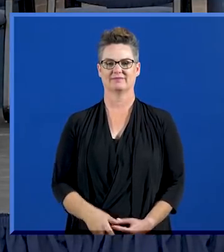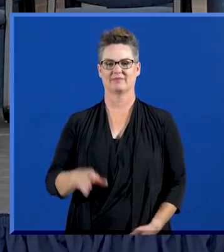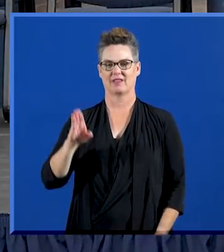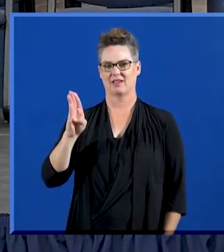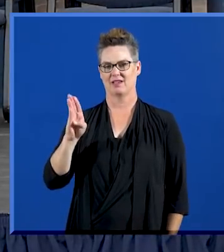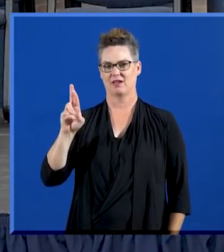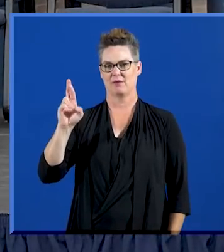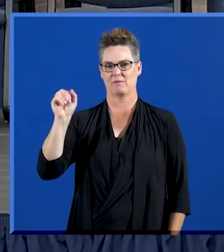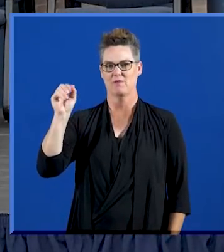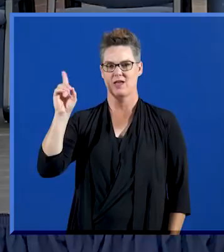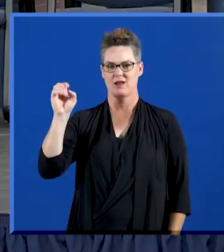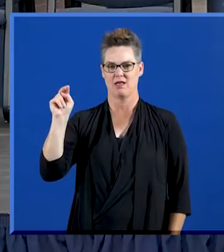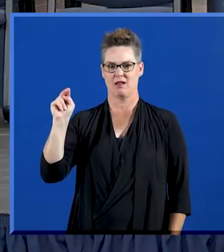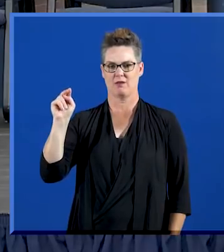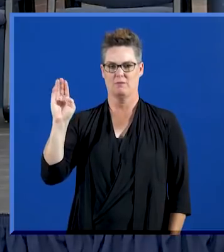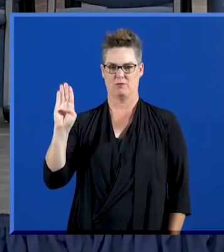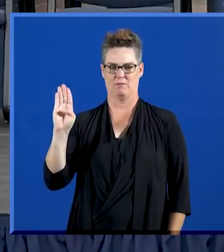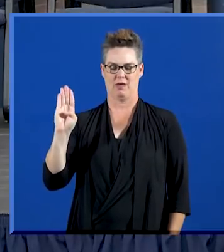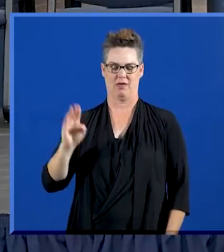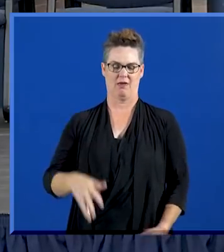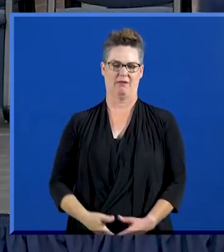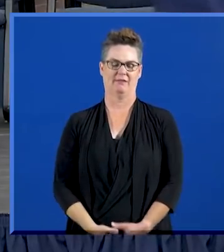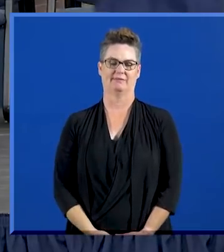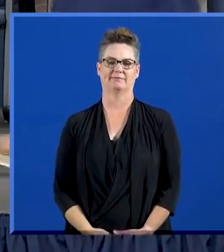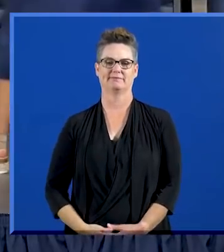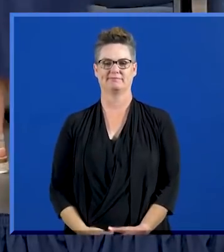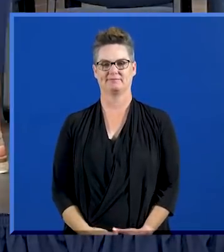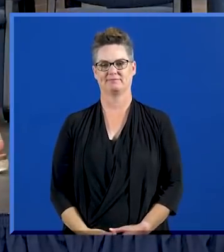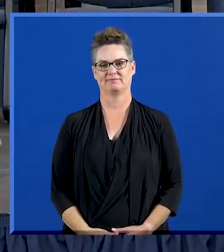Braden Bobier.